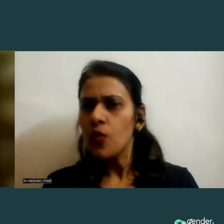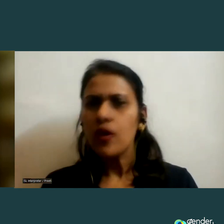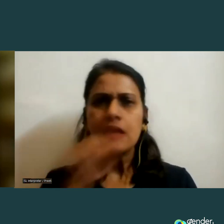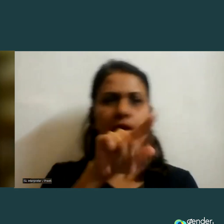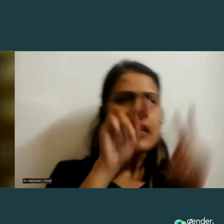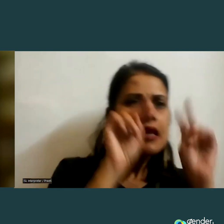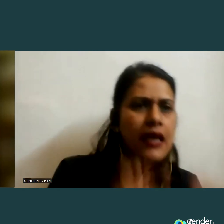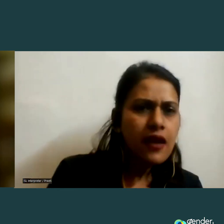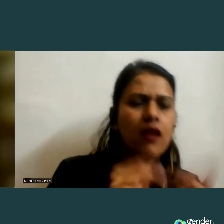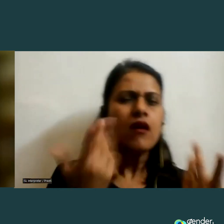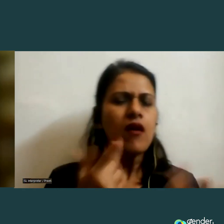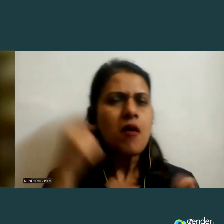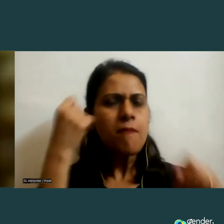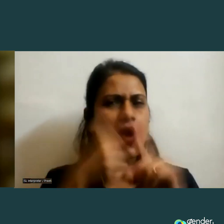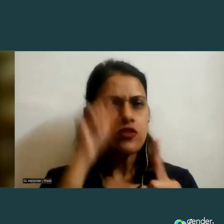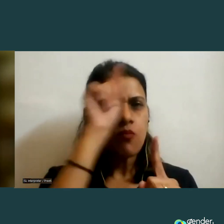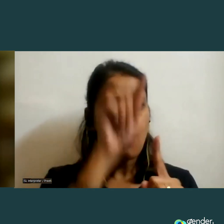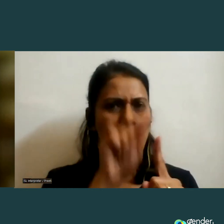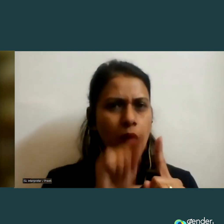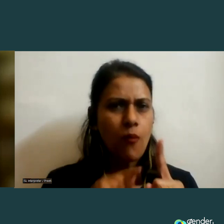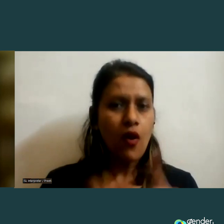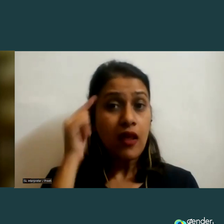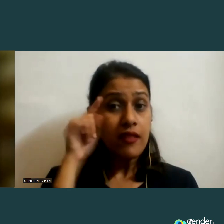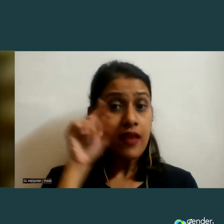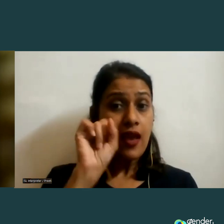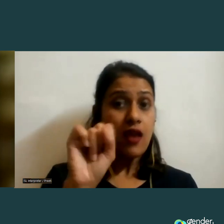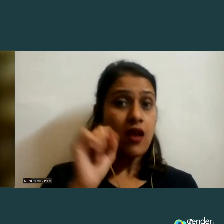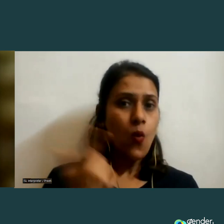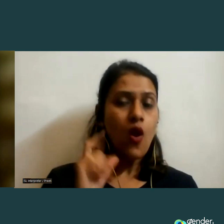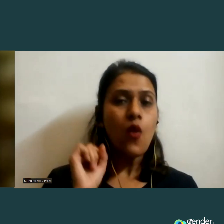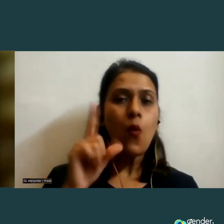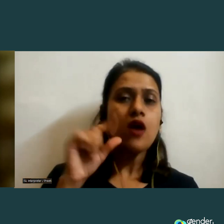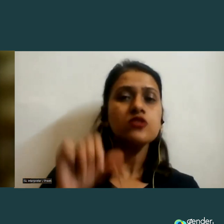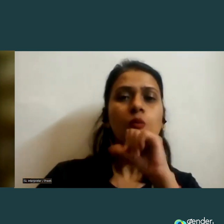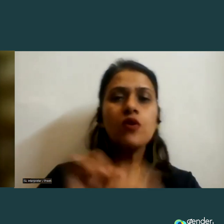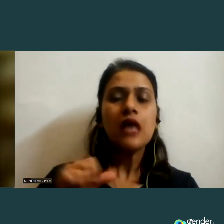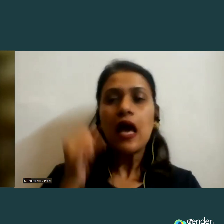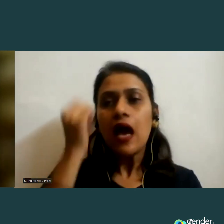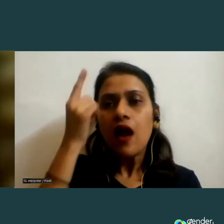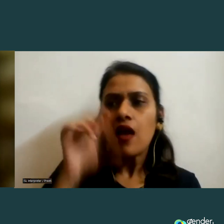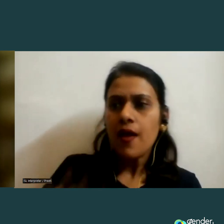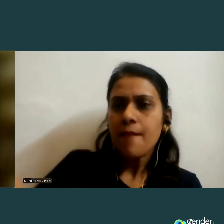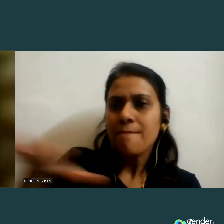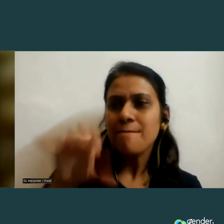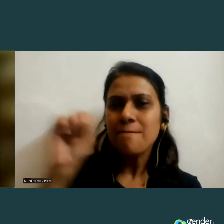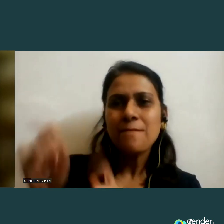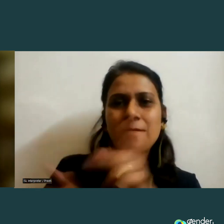needs, and really being participatory about that process of understanding everybody's needs and how they